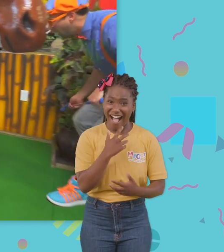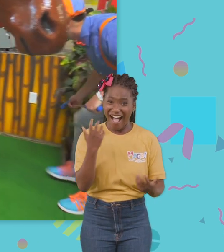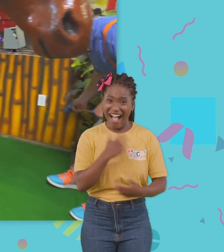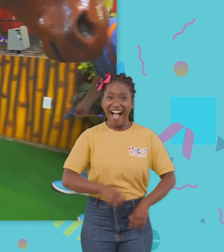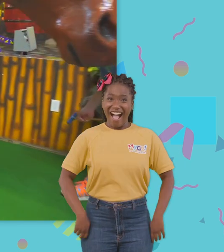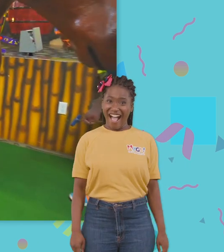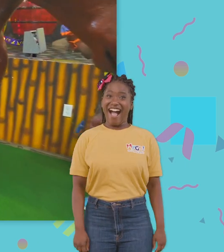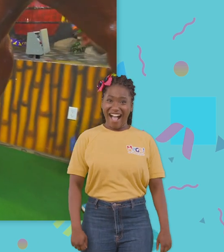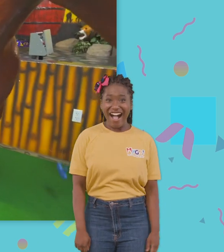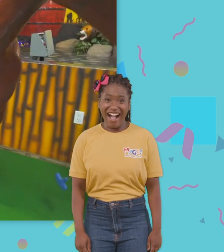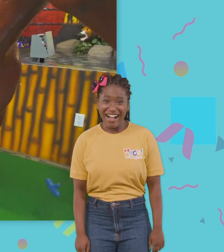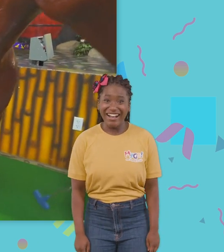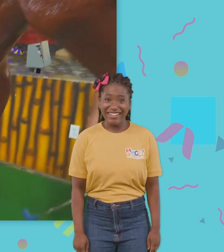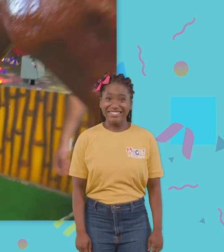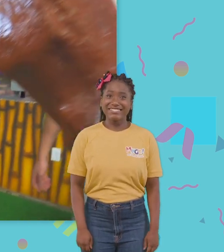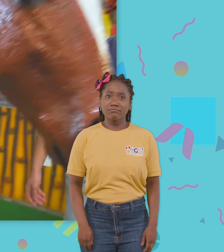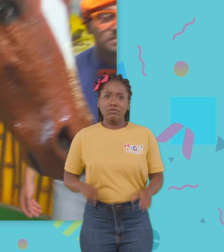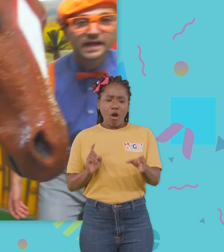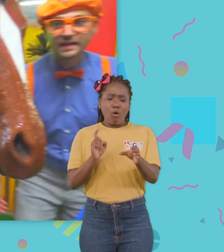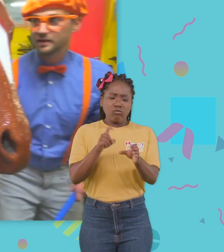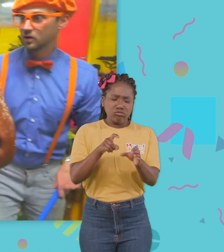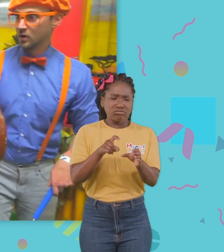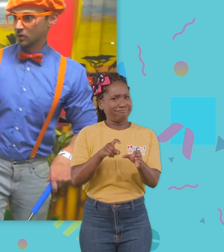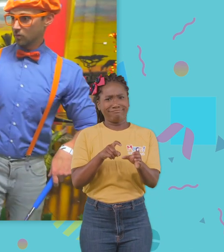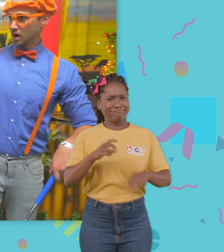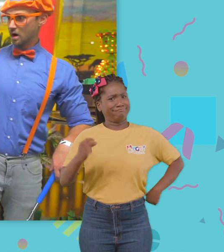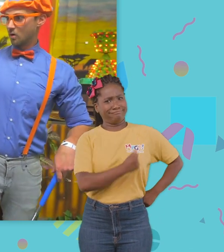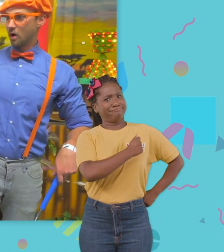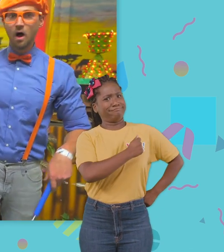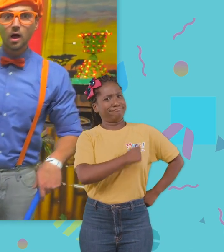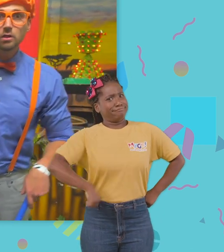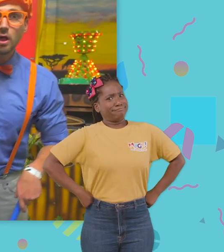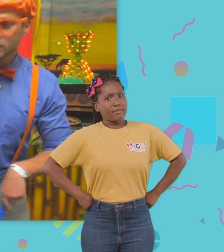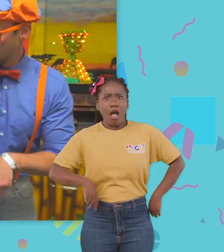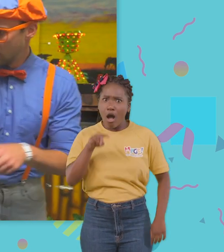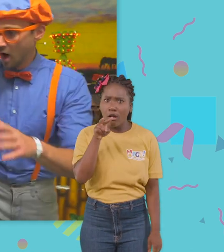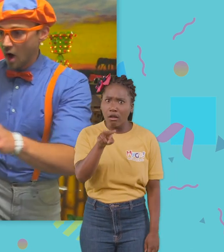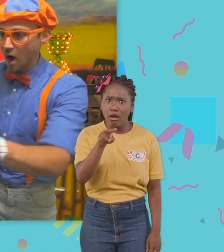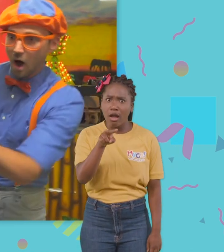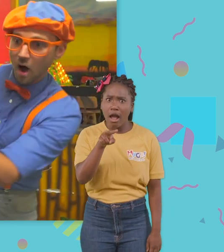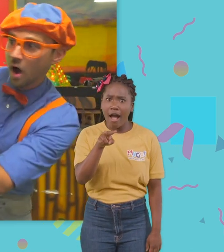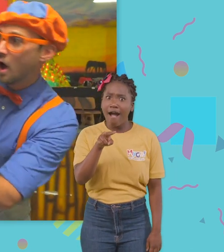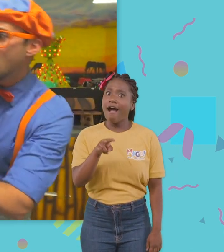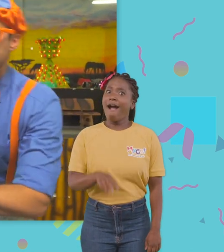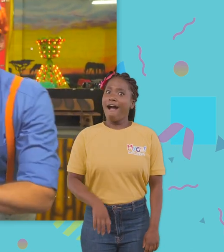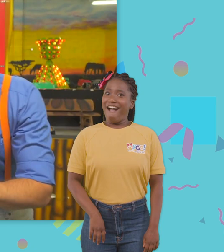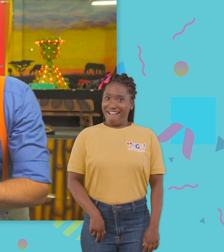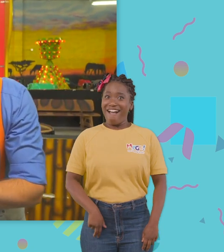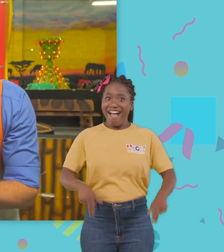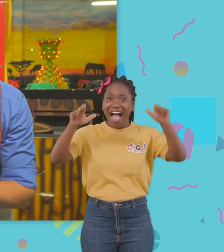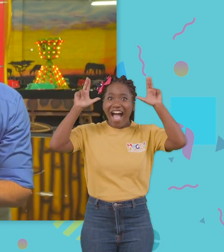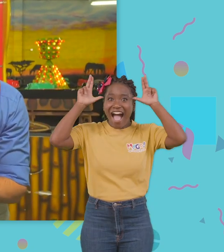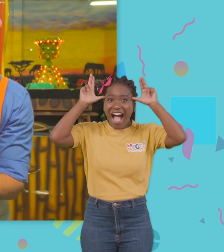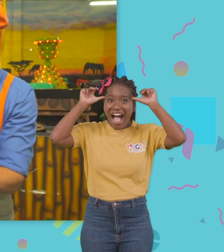Whoa! Oh, I almost made it. Whoa! Look! Oh,